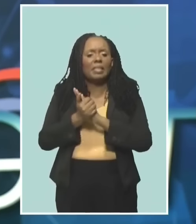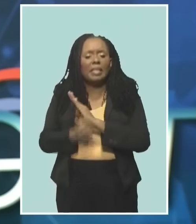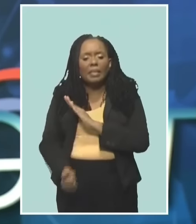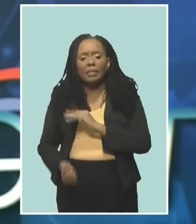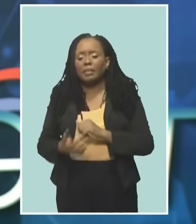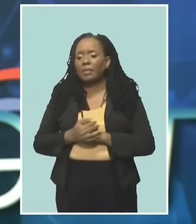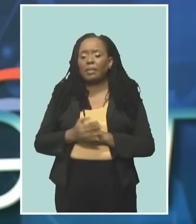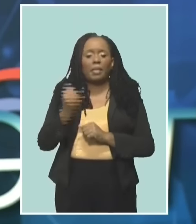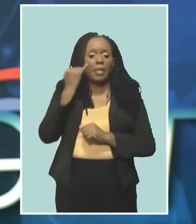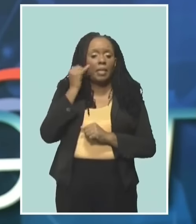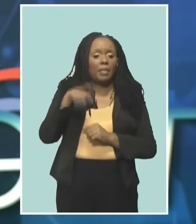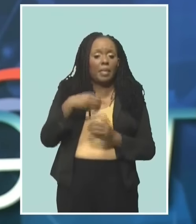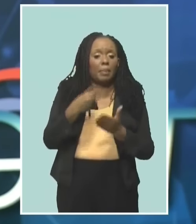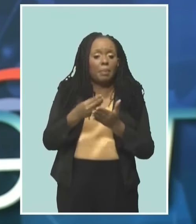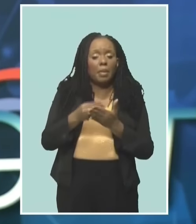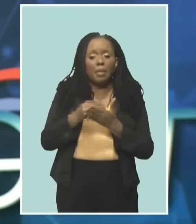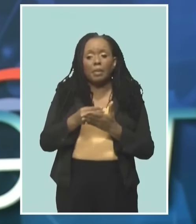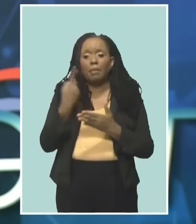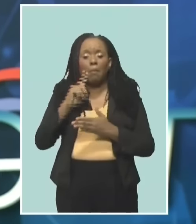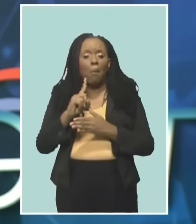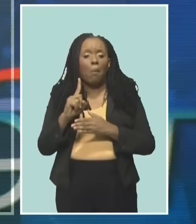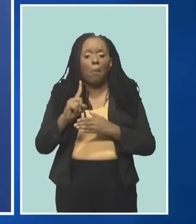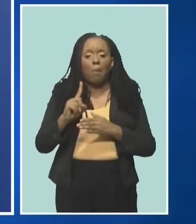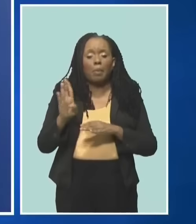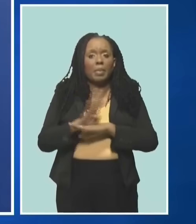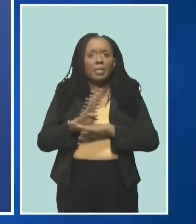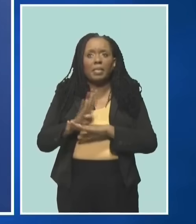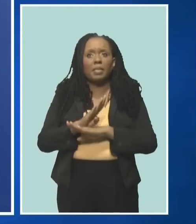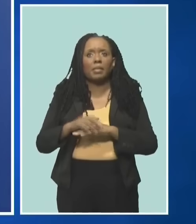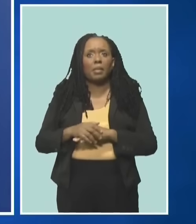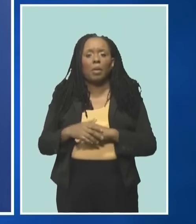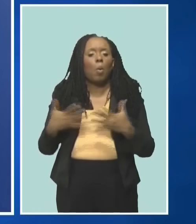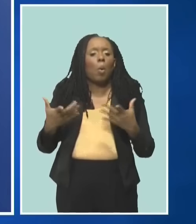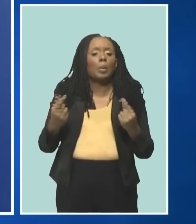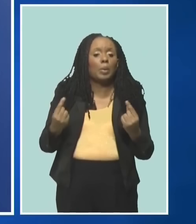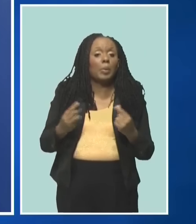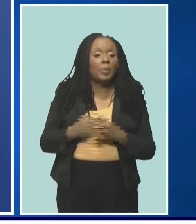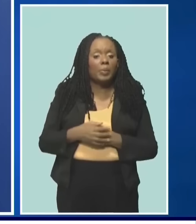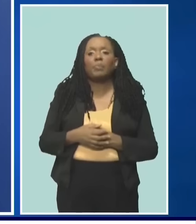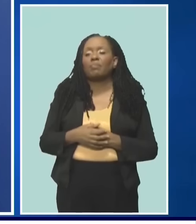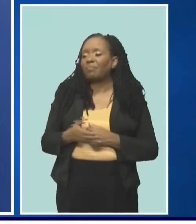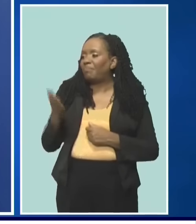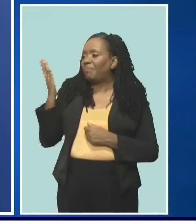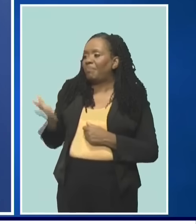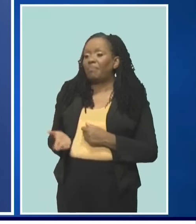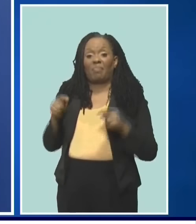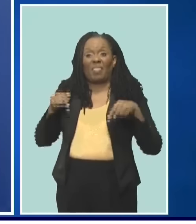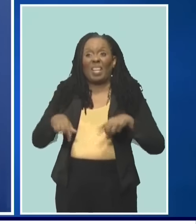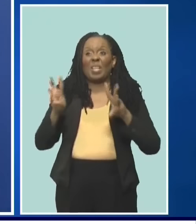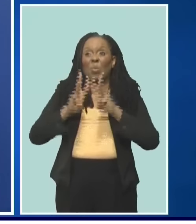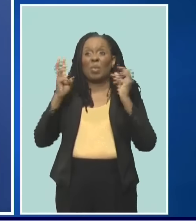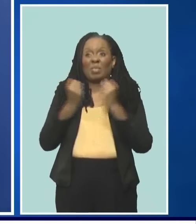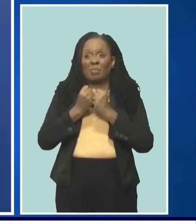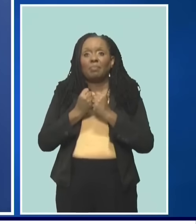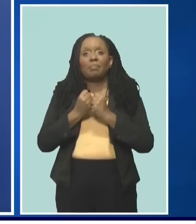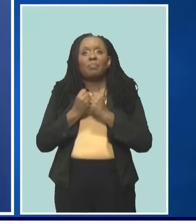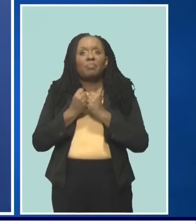for financing. The whole idea behind this session today is to get them out of the